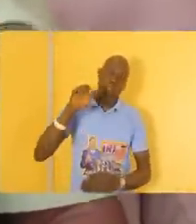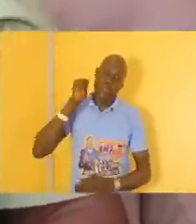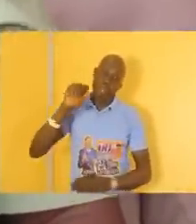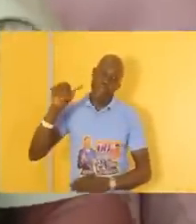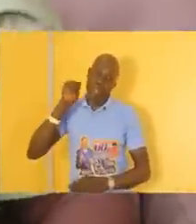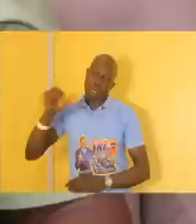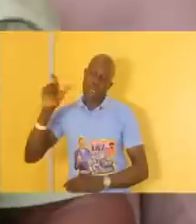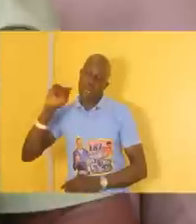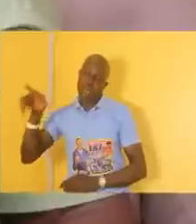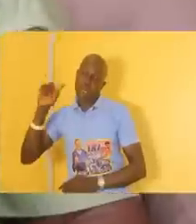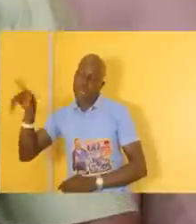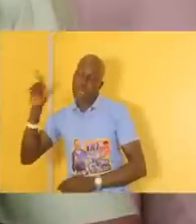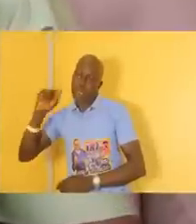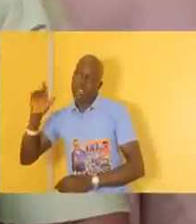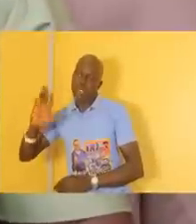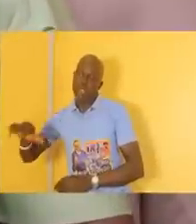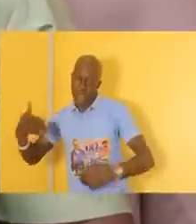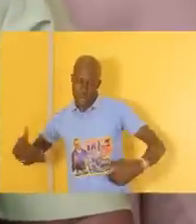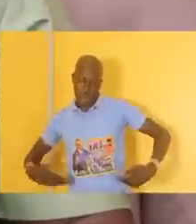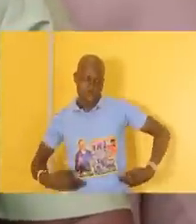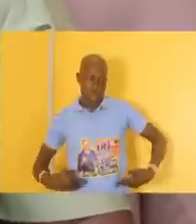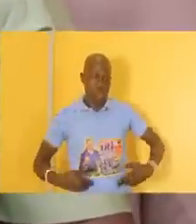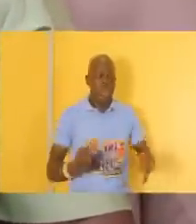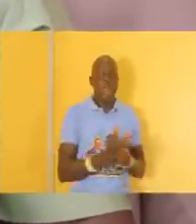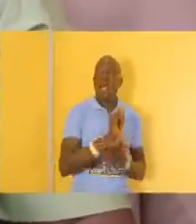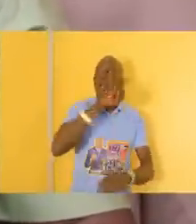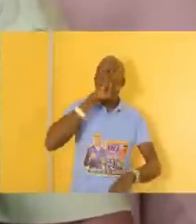All ladies, men, young men, youth,